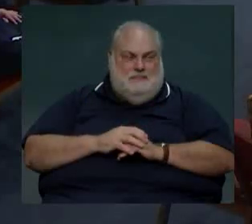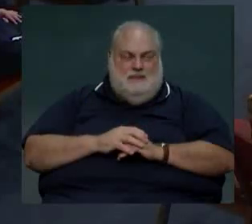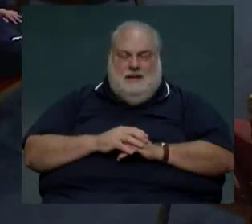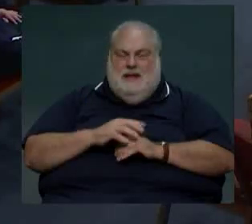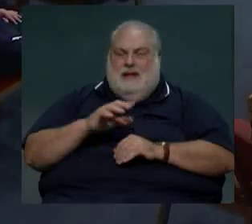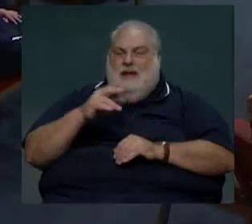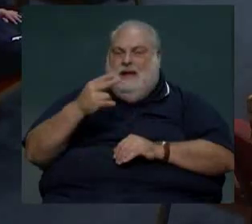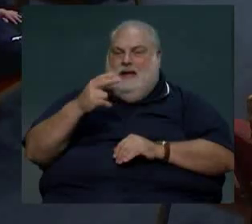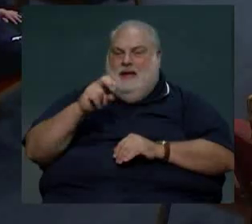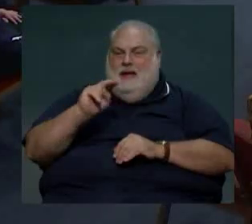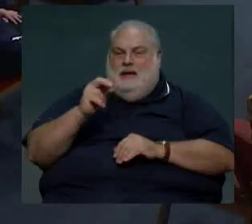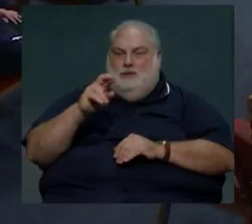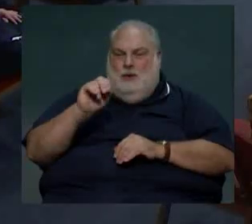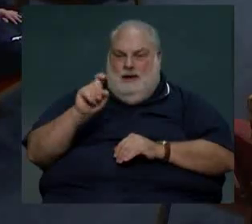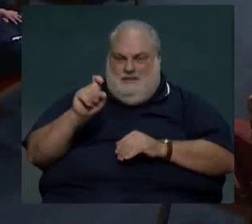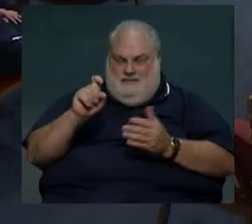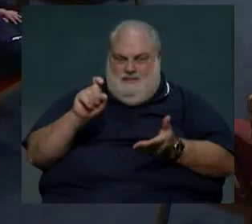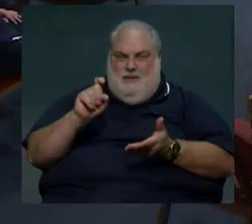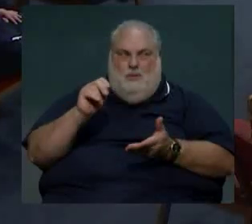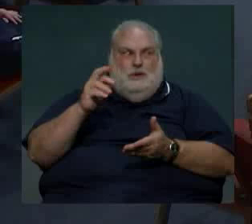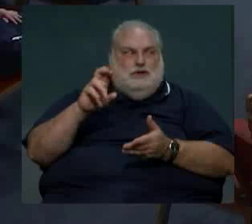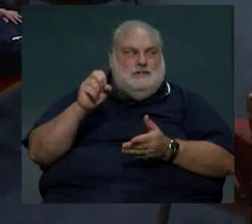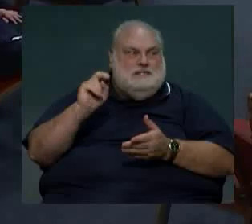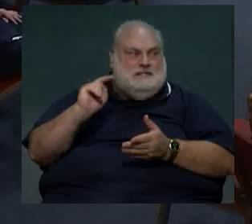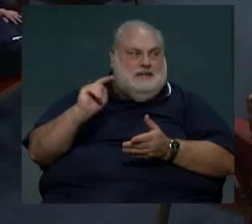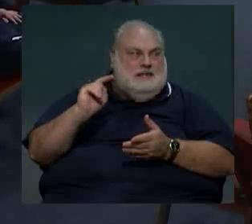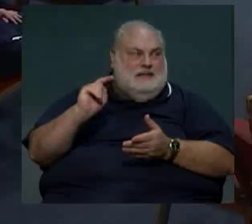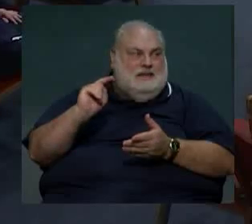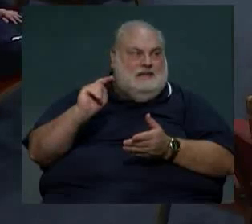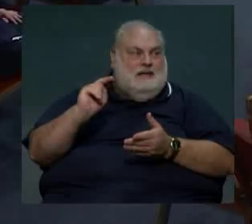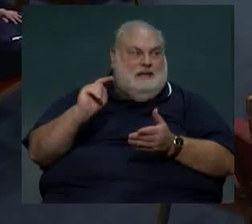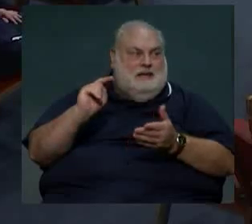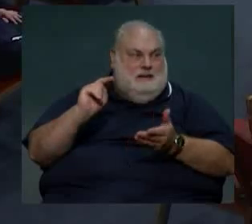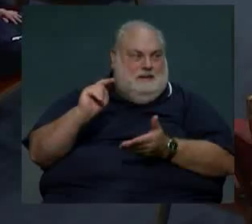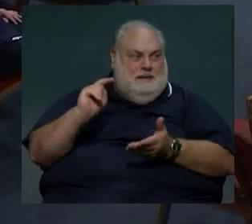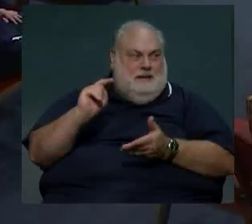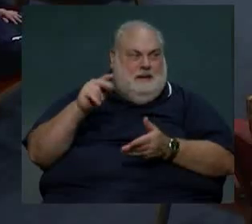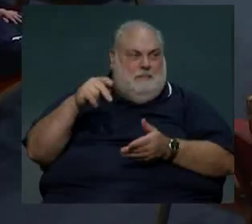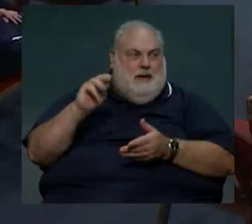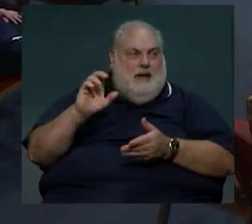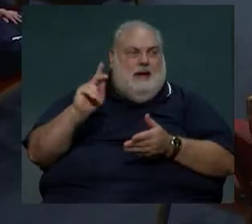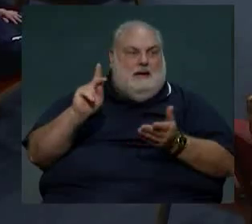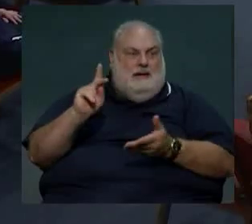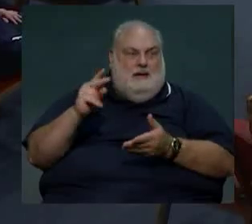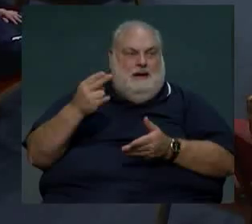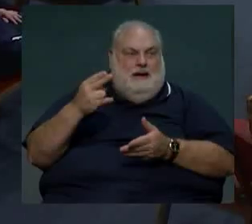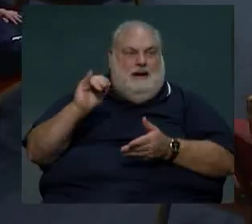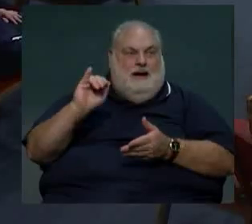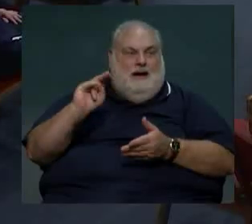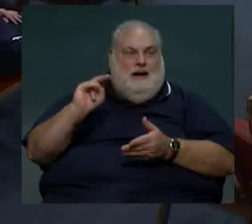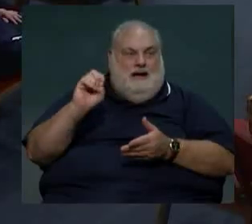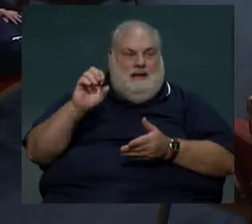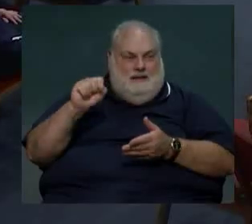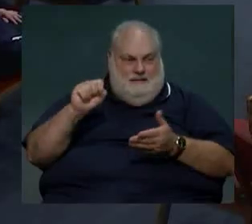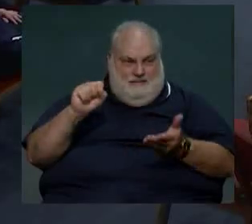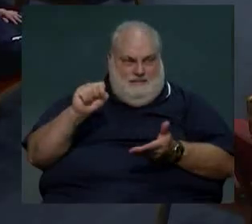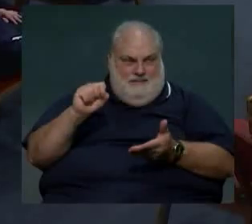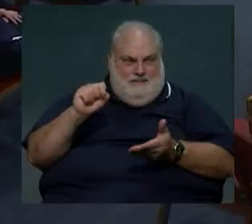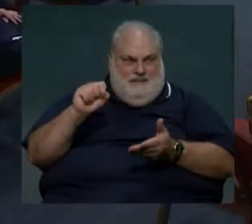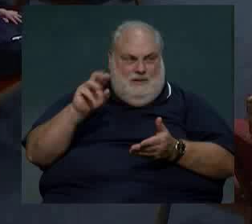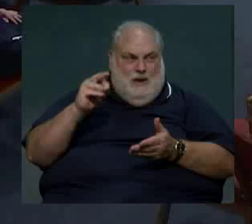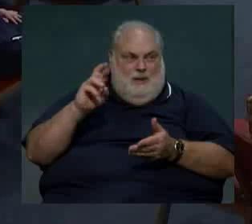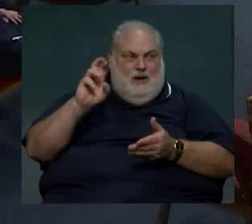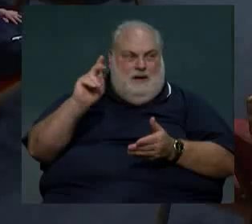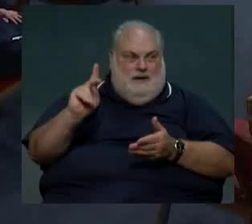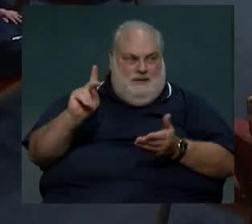Director Hendricks, Director Richardson, Director Peck, Director Hines, Director Wright, Director